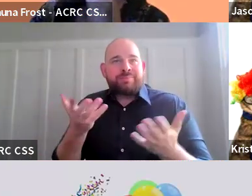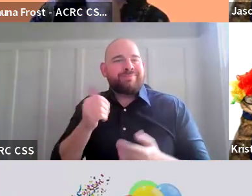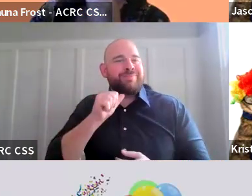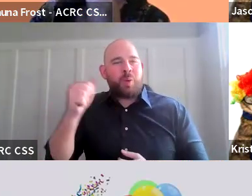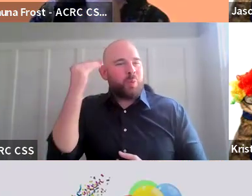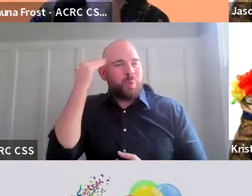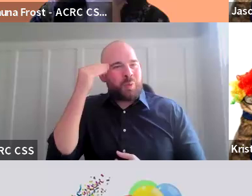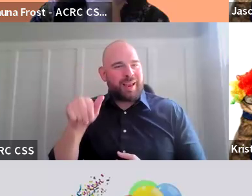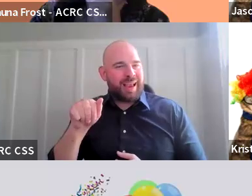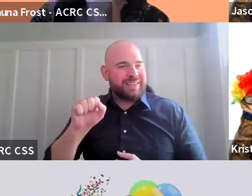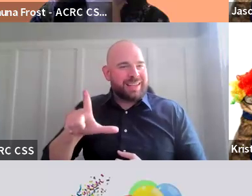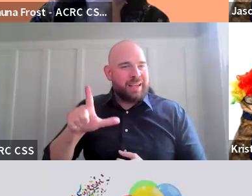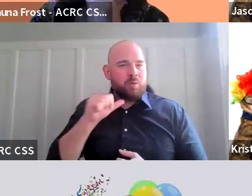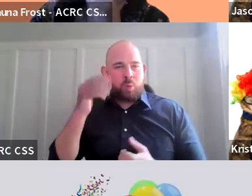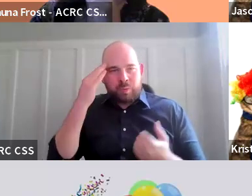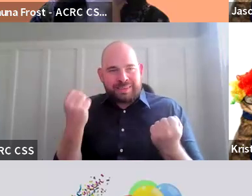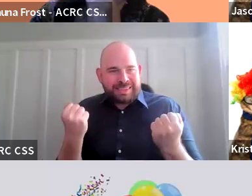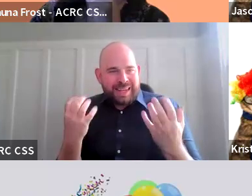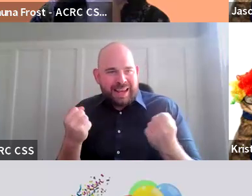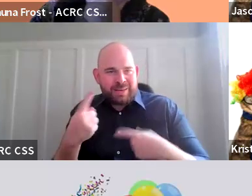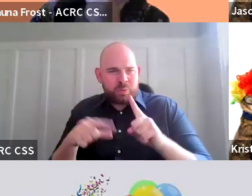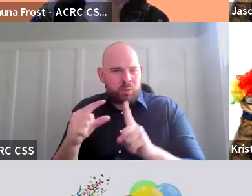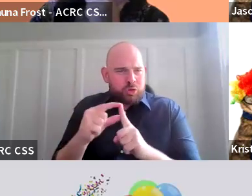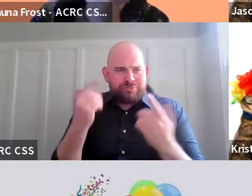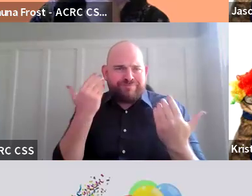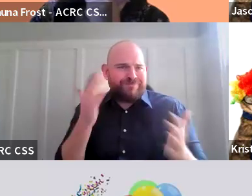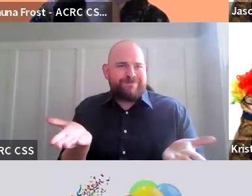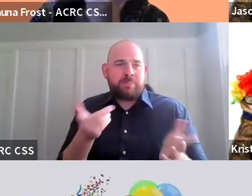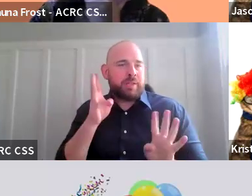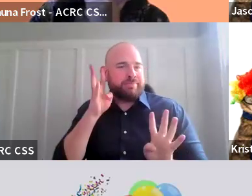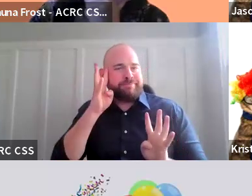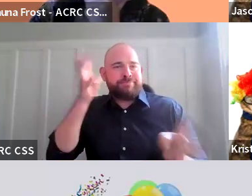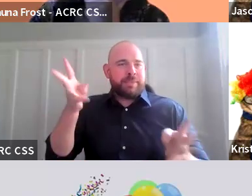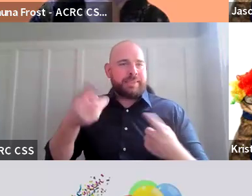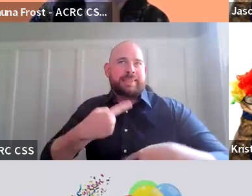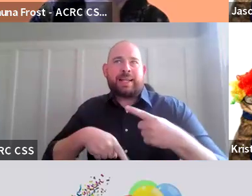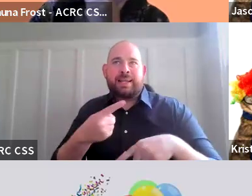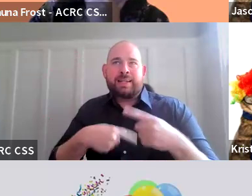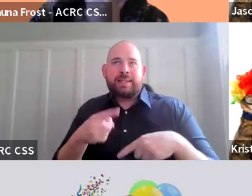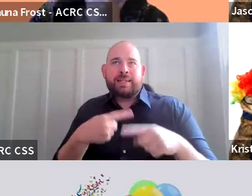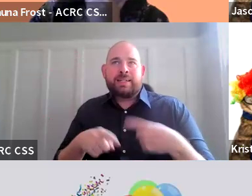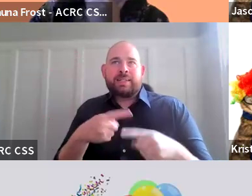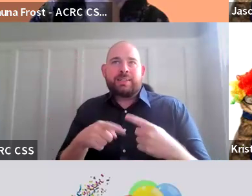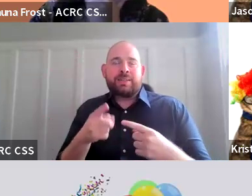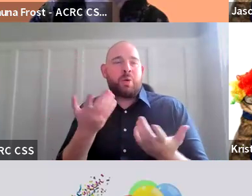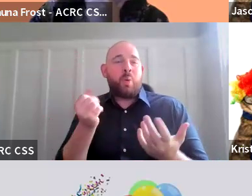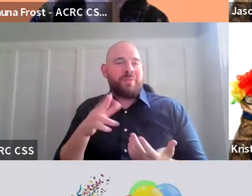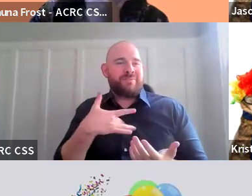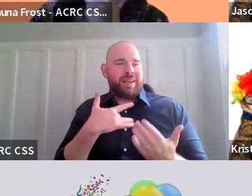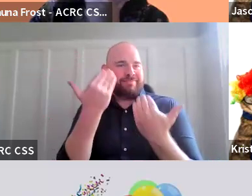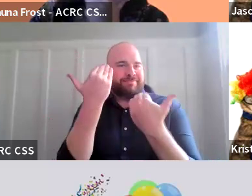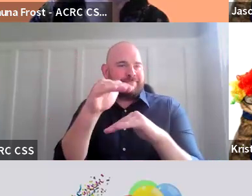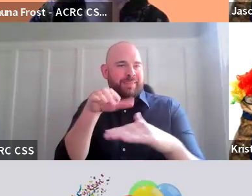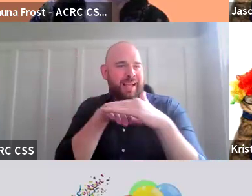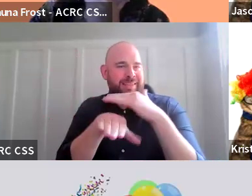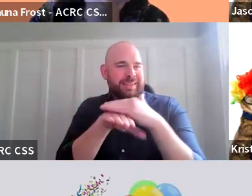Home signs oftentimes happen when the person does not know American Sign Language. So they will come up with signs to be